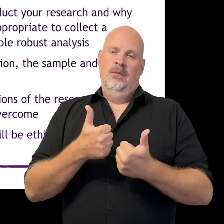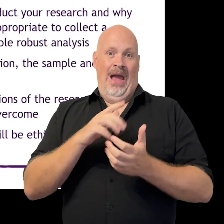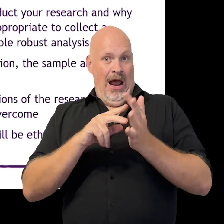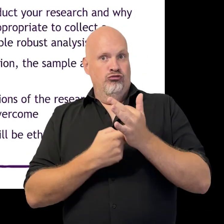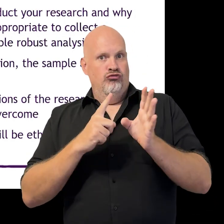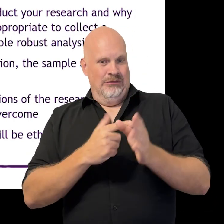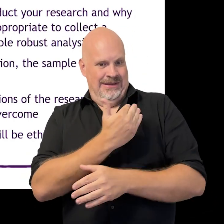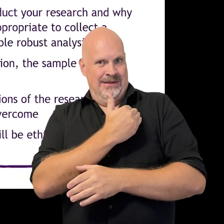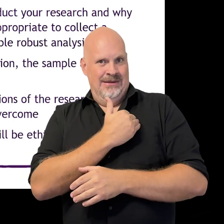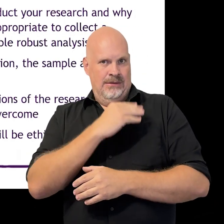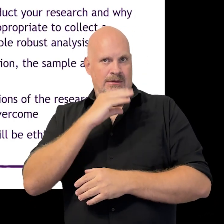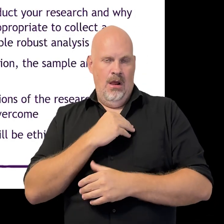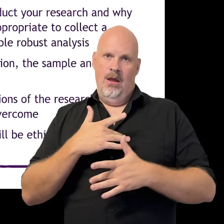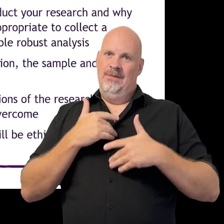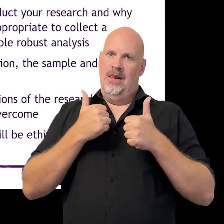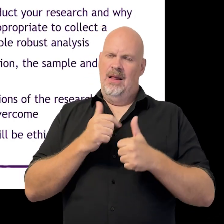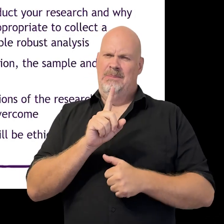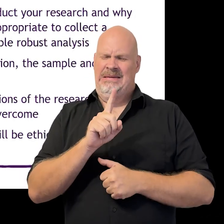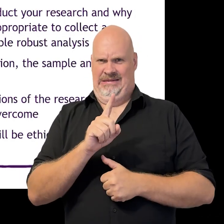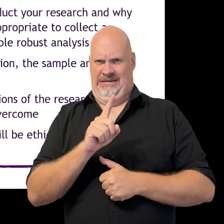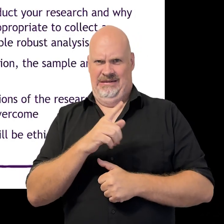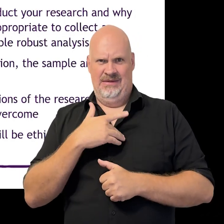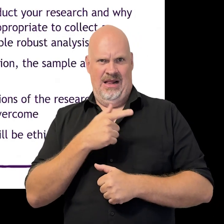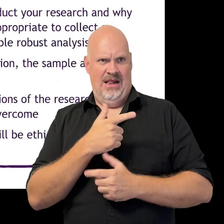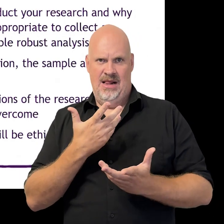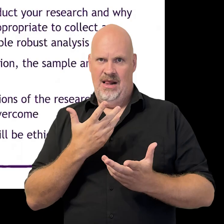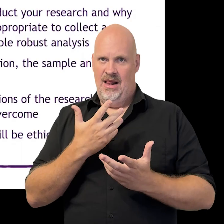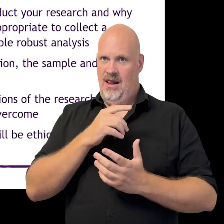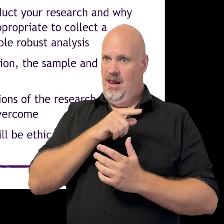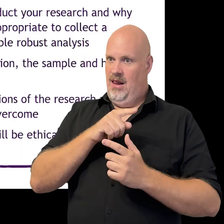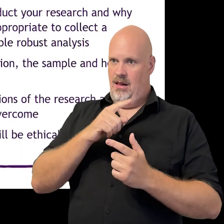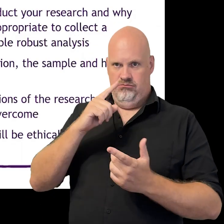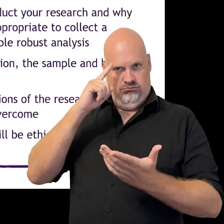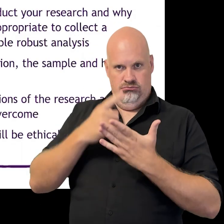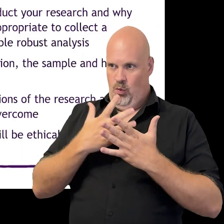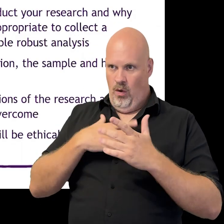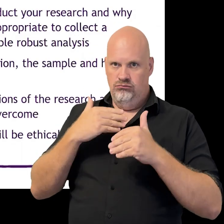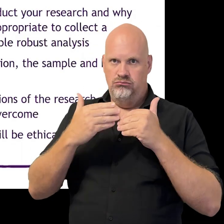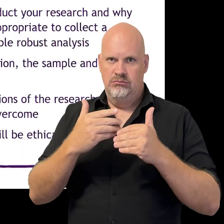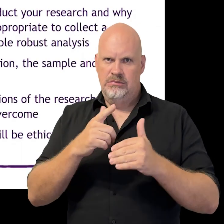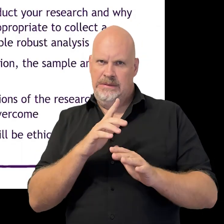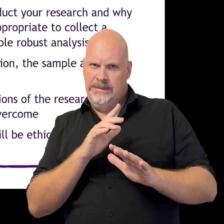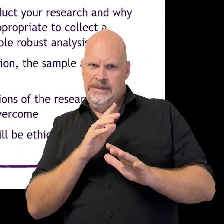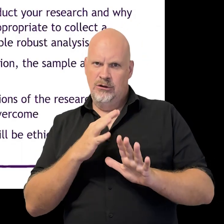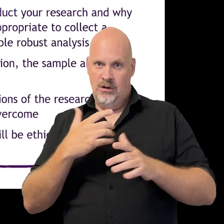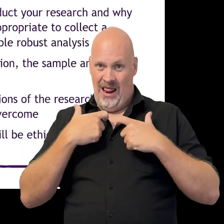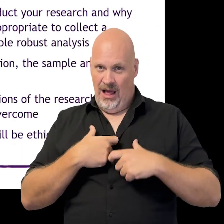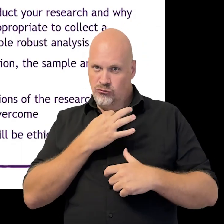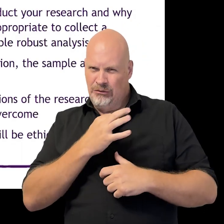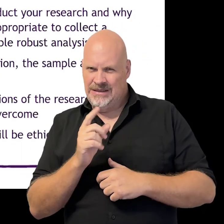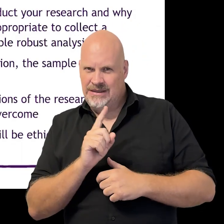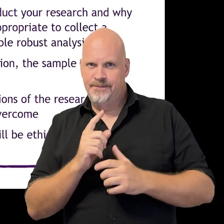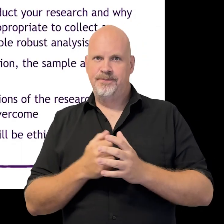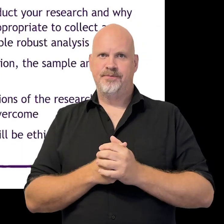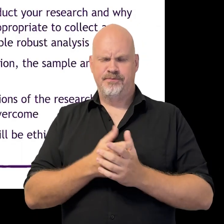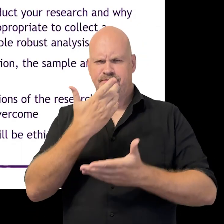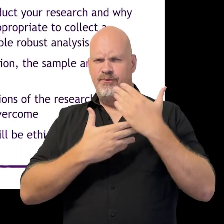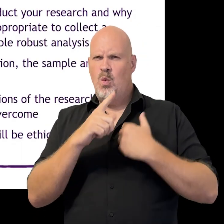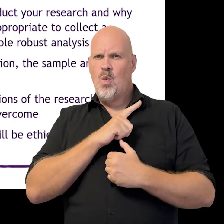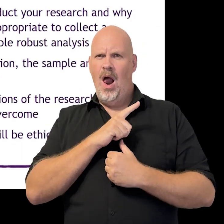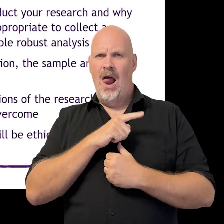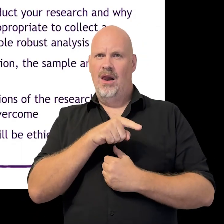methods to use to address your own research aim and questions.